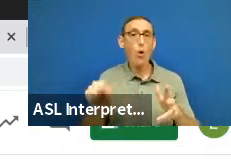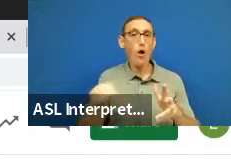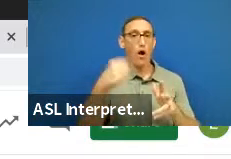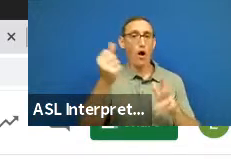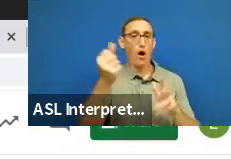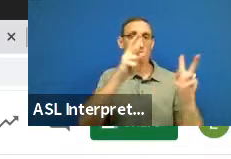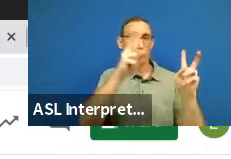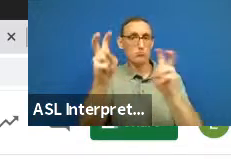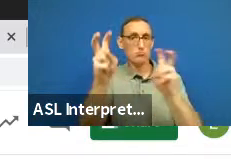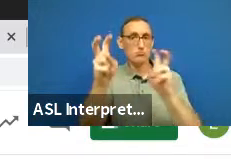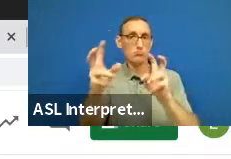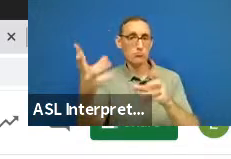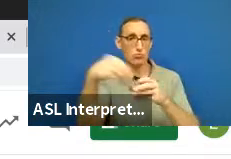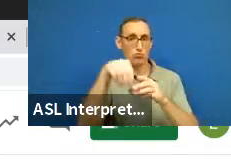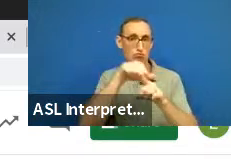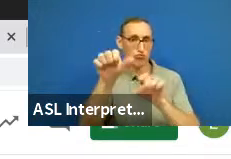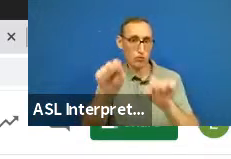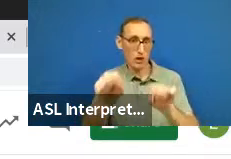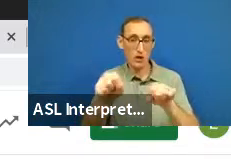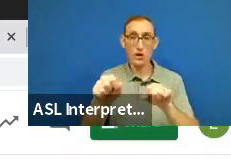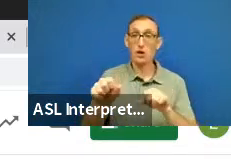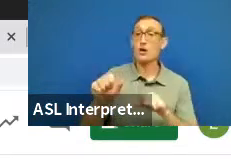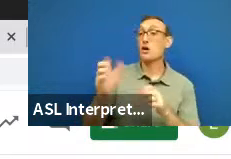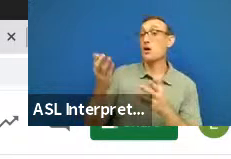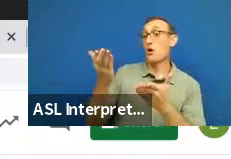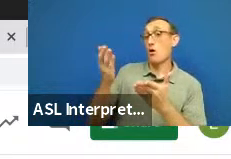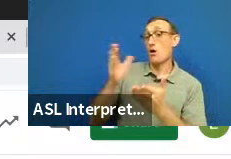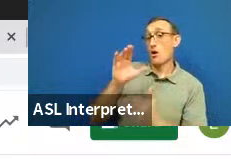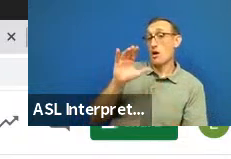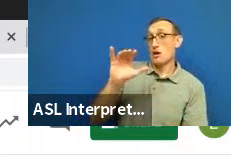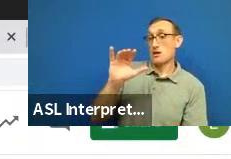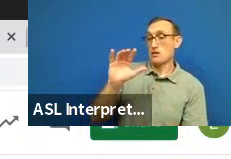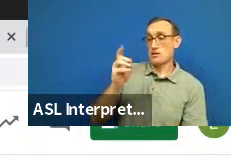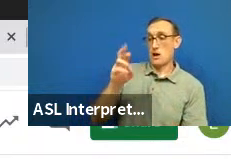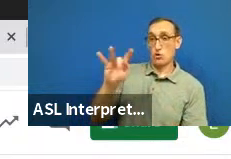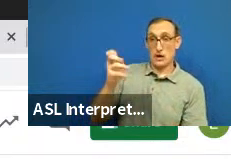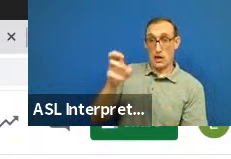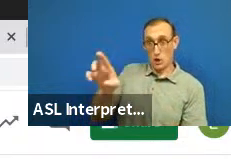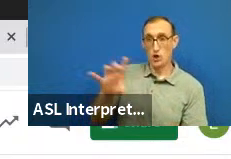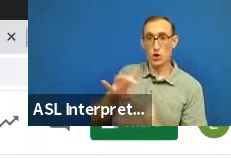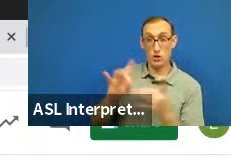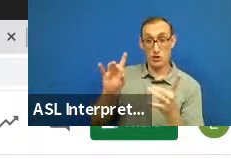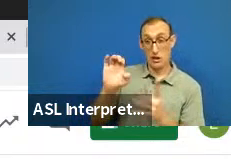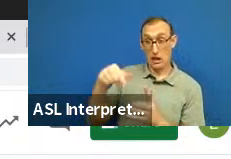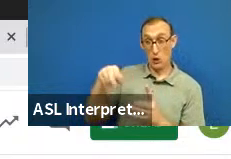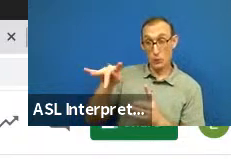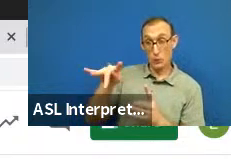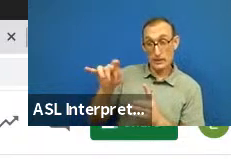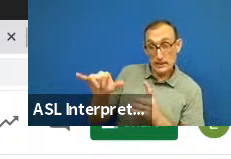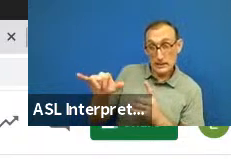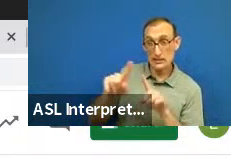to follow up on our conversation about equity and diversity training for the board.